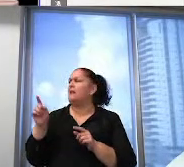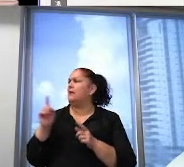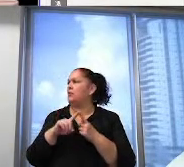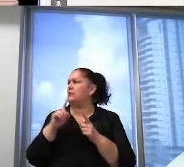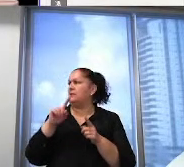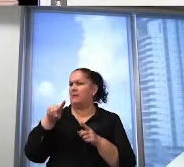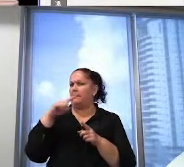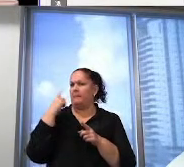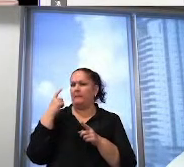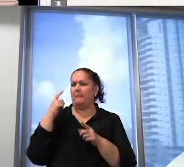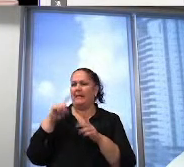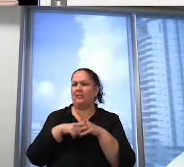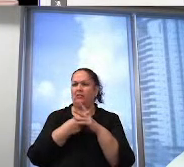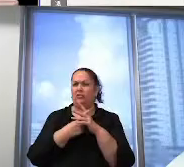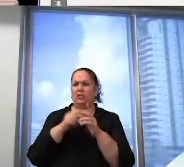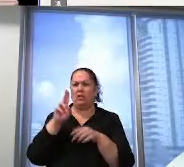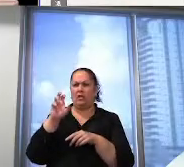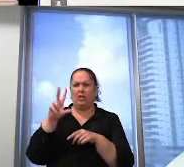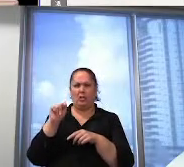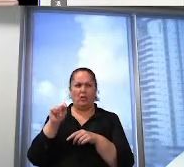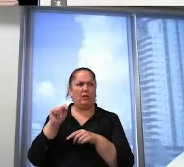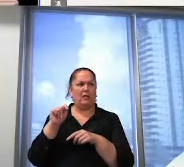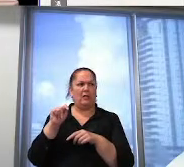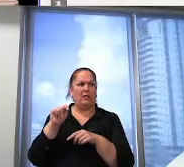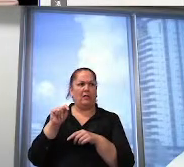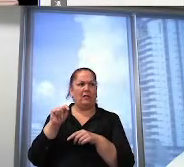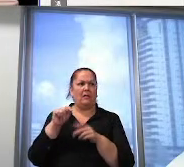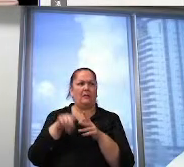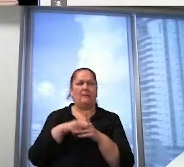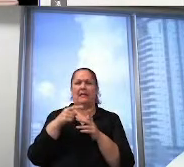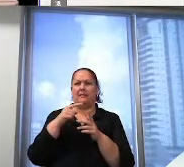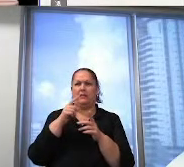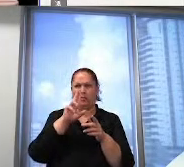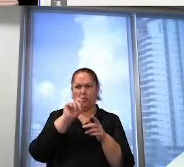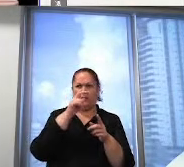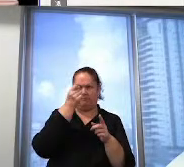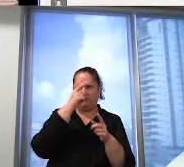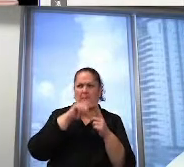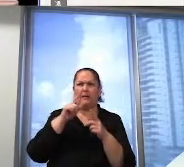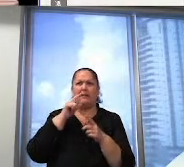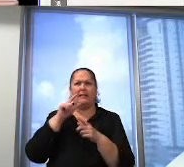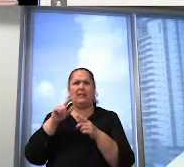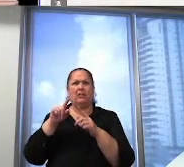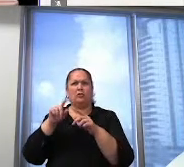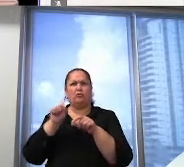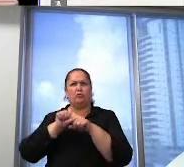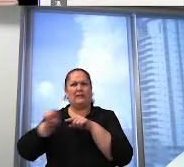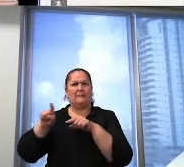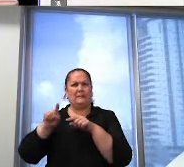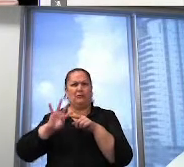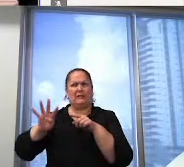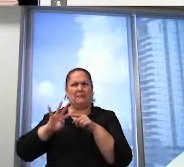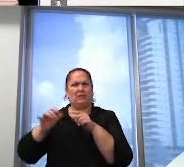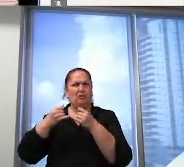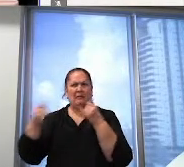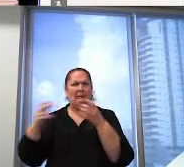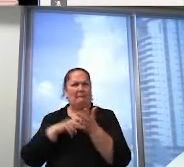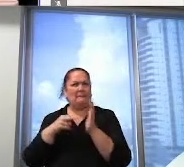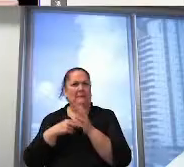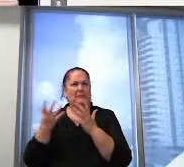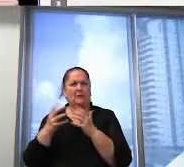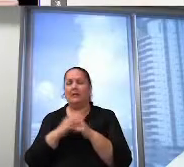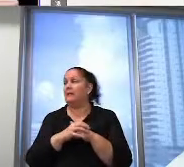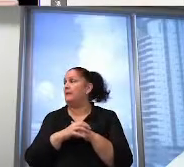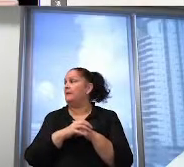definition question. I know what black start units are, but I don't know what you mean by black start transmission lines. Those would